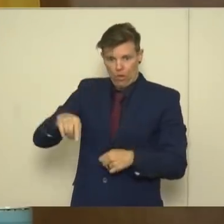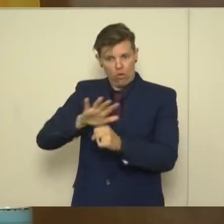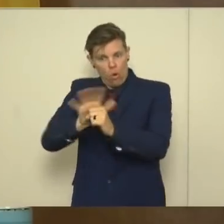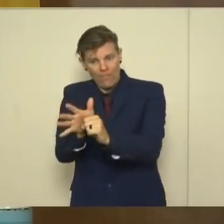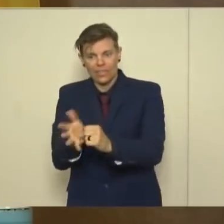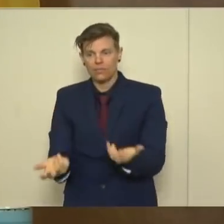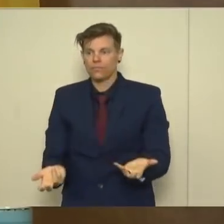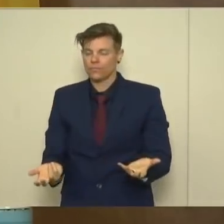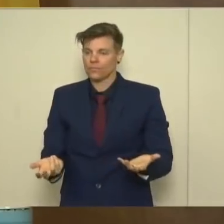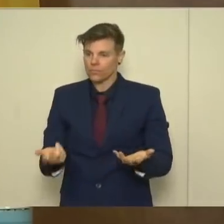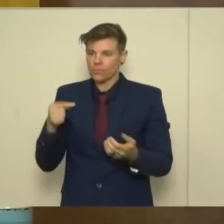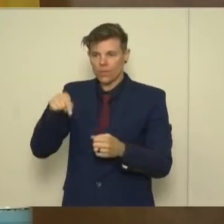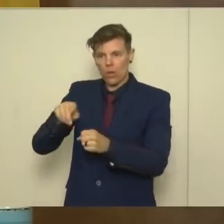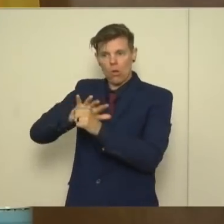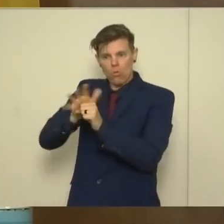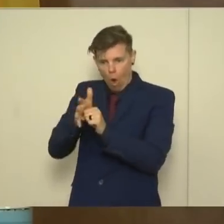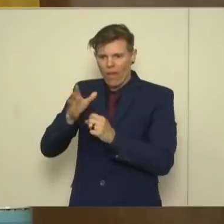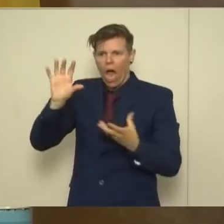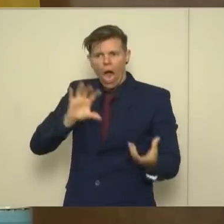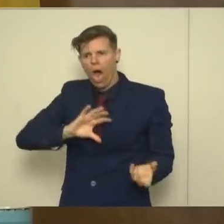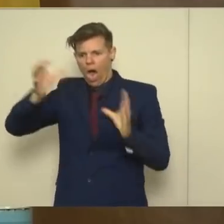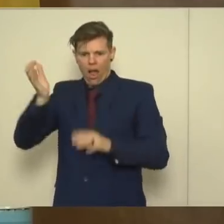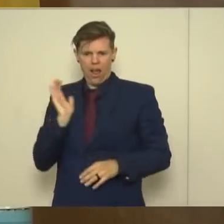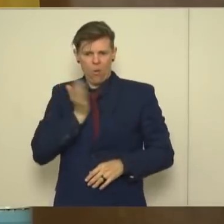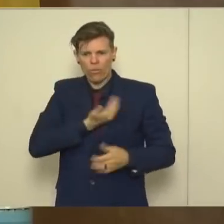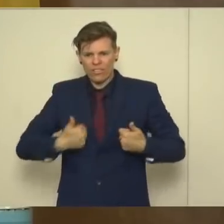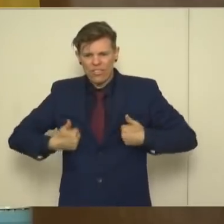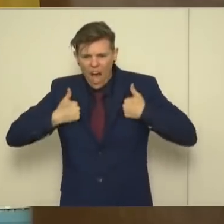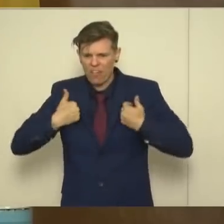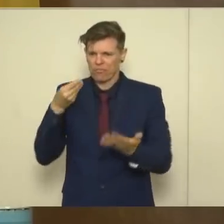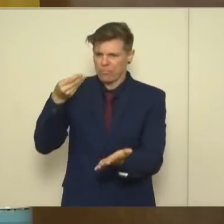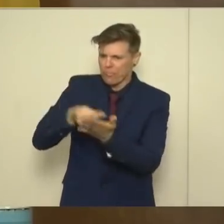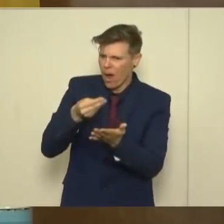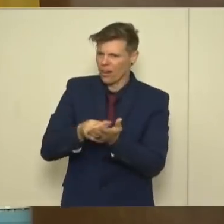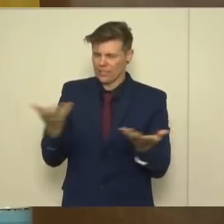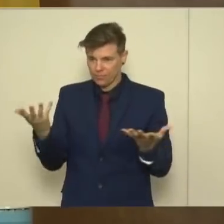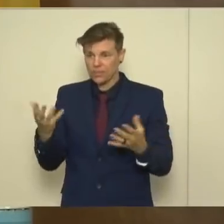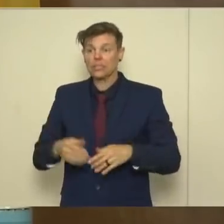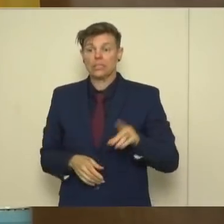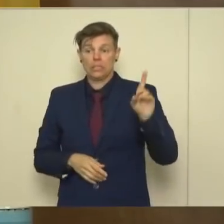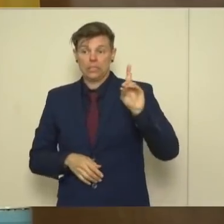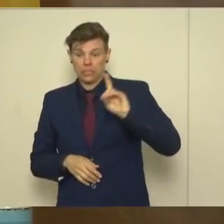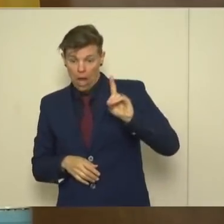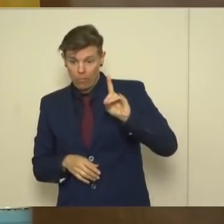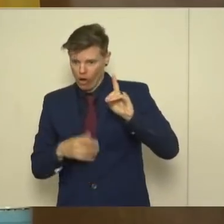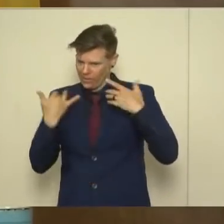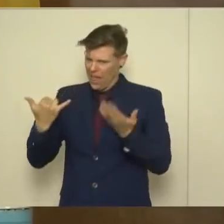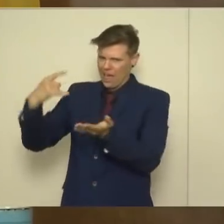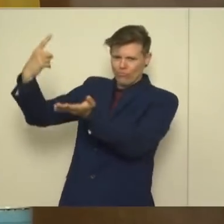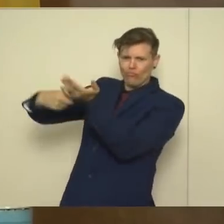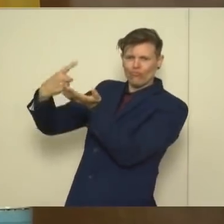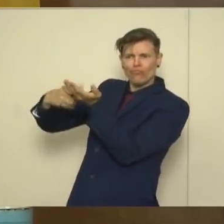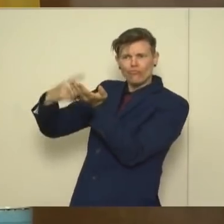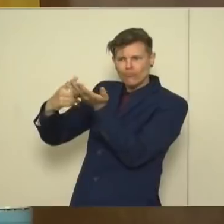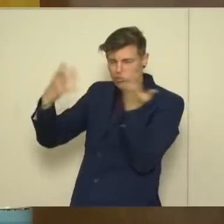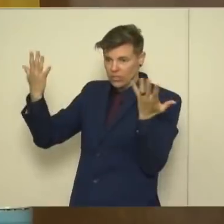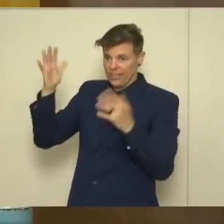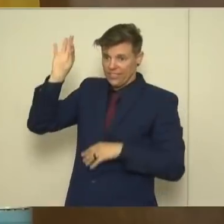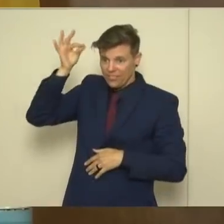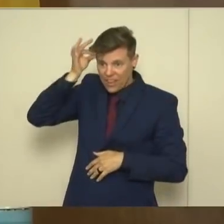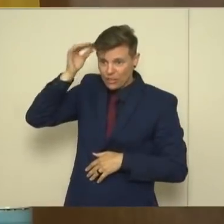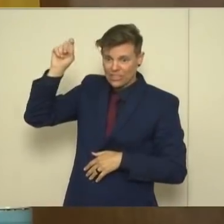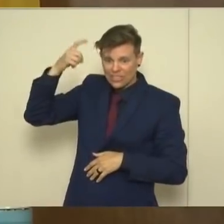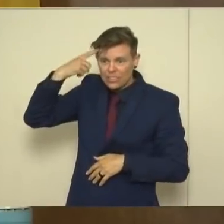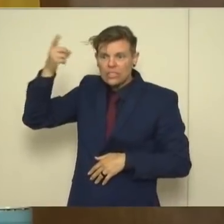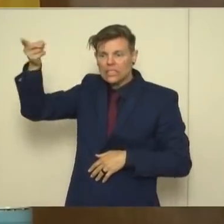better, and the Democratic governors in that hearing today made that case, that the federal government still doesn't have a